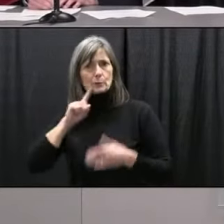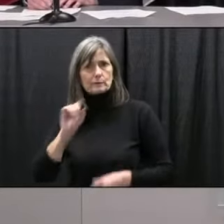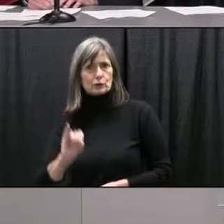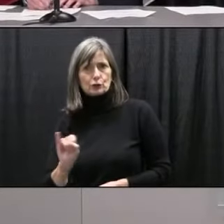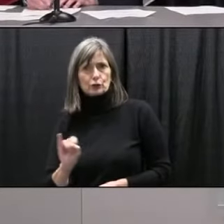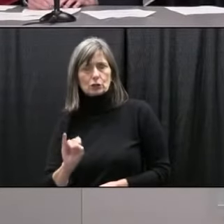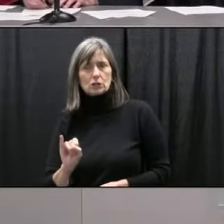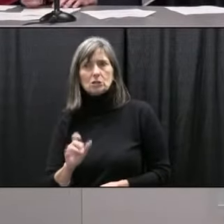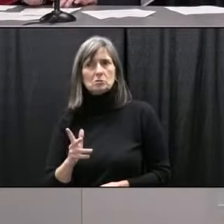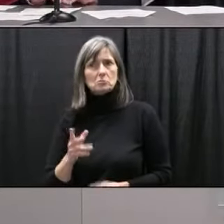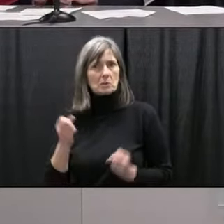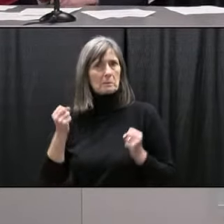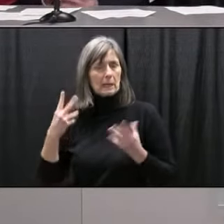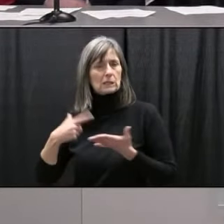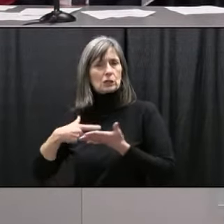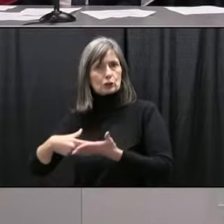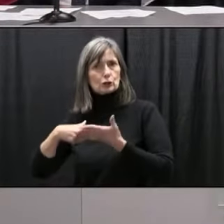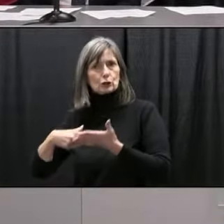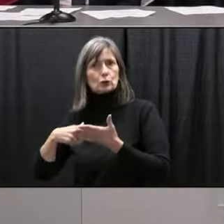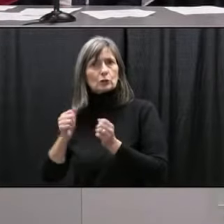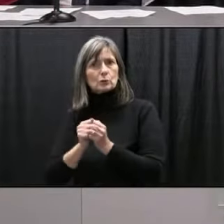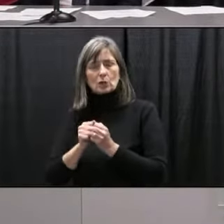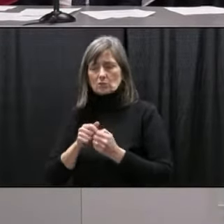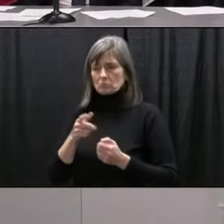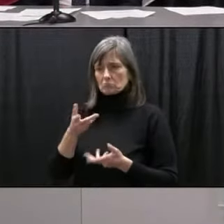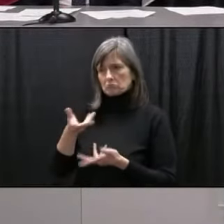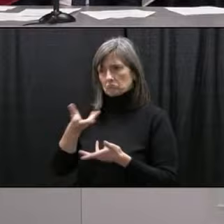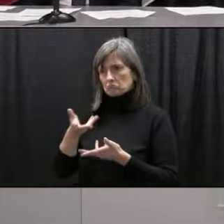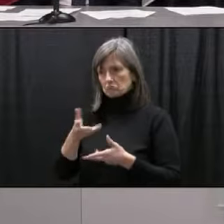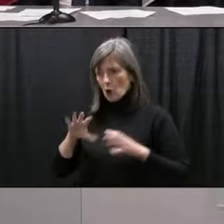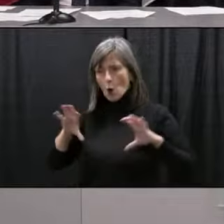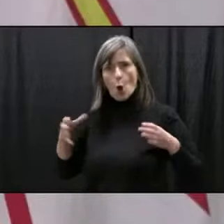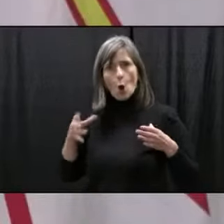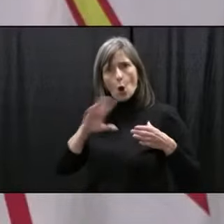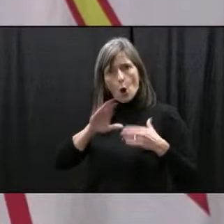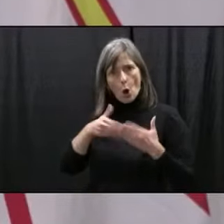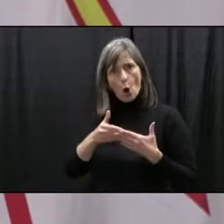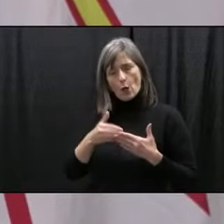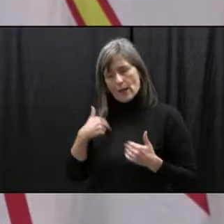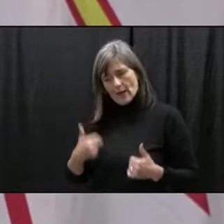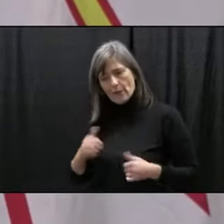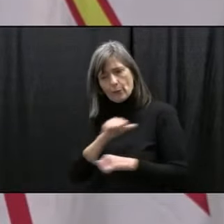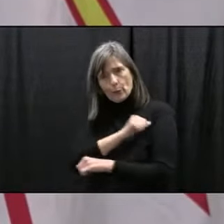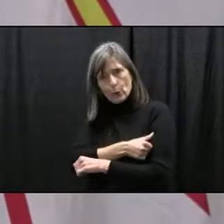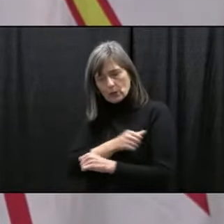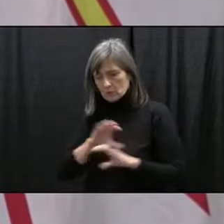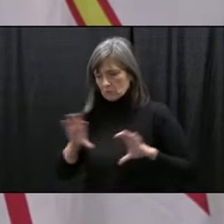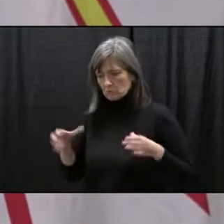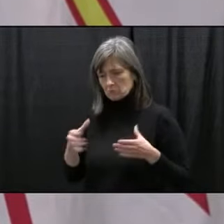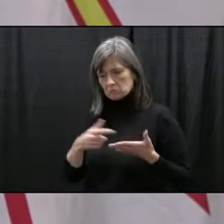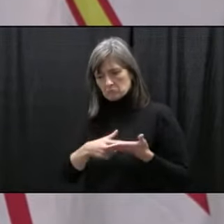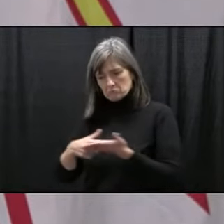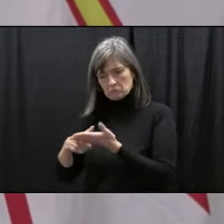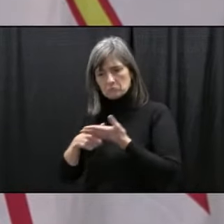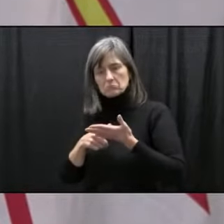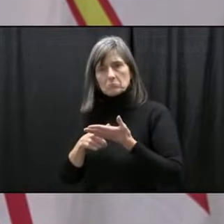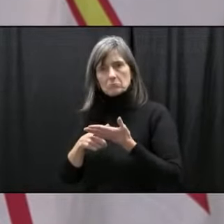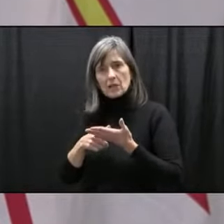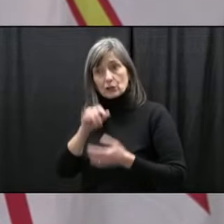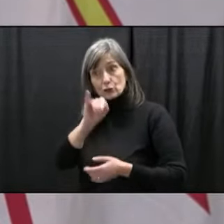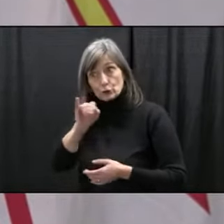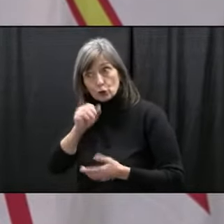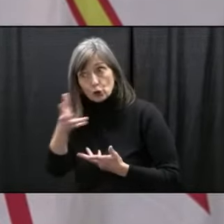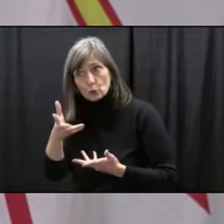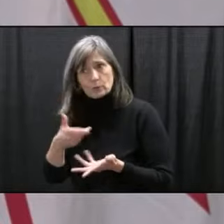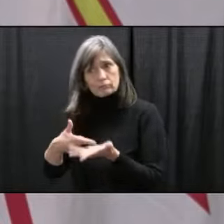had lots of discussion as the regional health authorities together and with the Center for Health Information and our